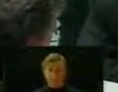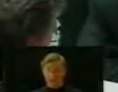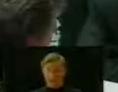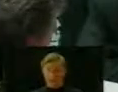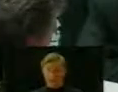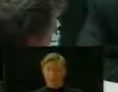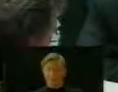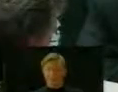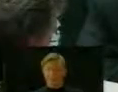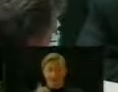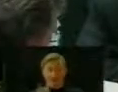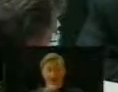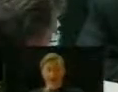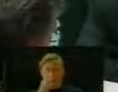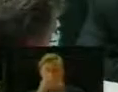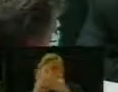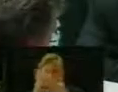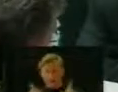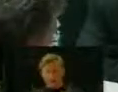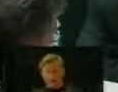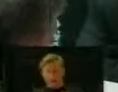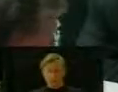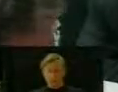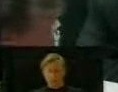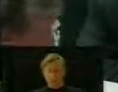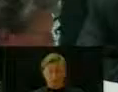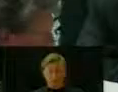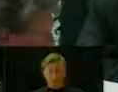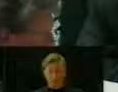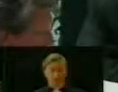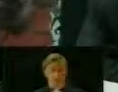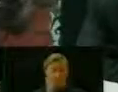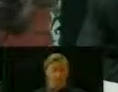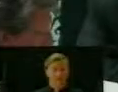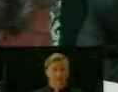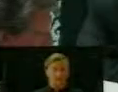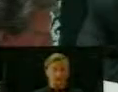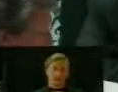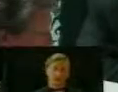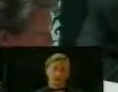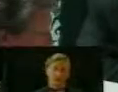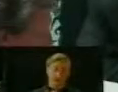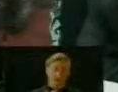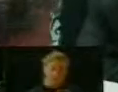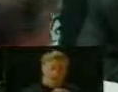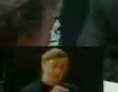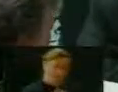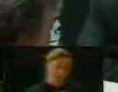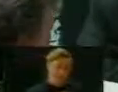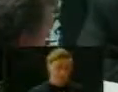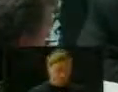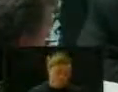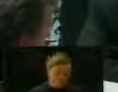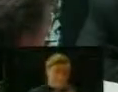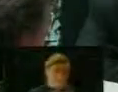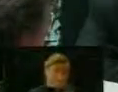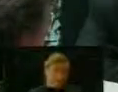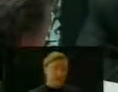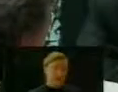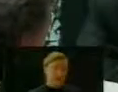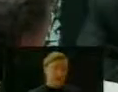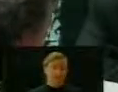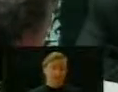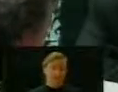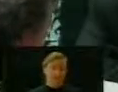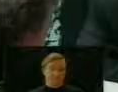done. I have some other information, too, I'd be glad to share with the Ethics Committee, and I'm sure we'll talk about it, if they